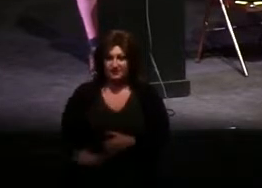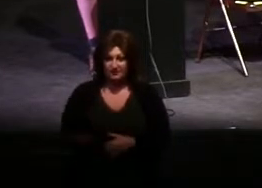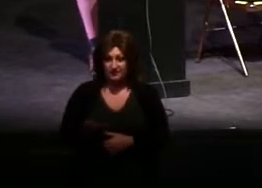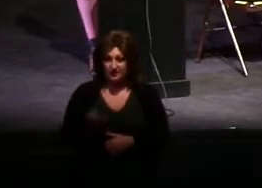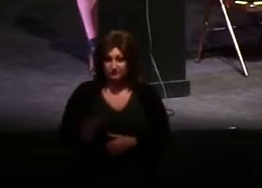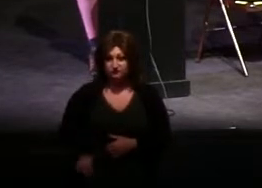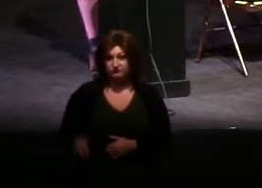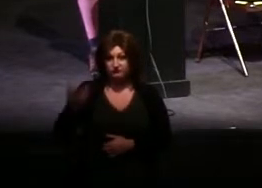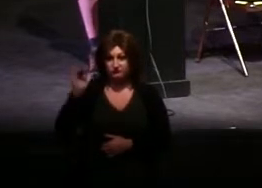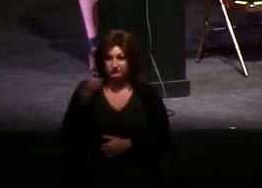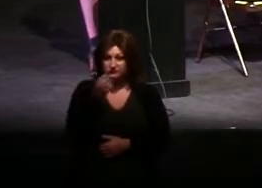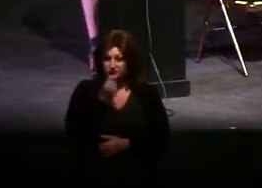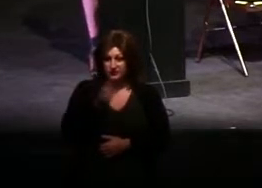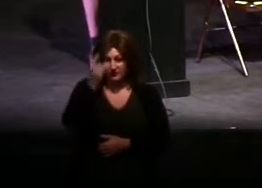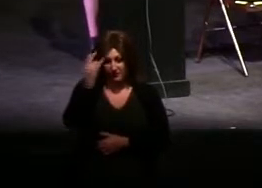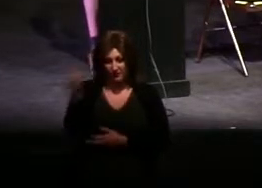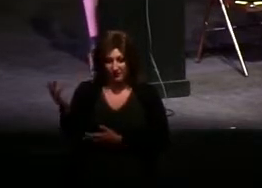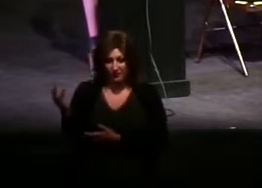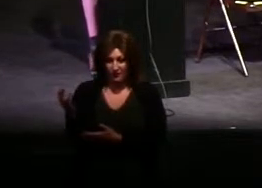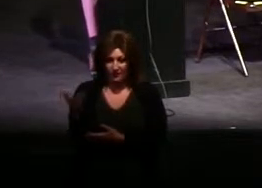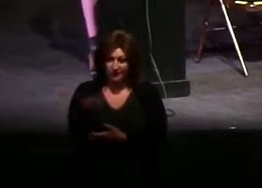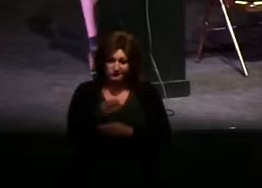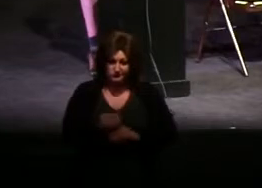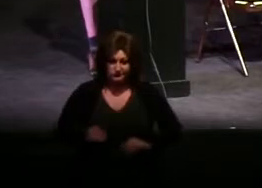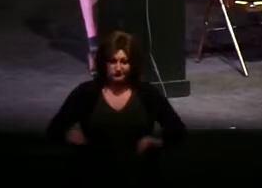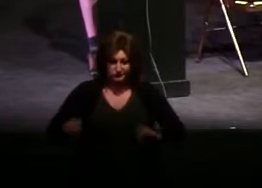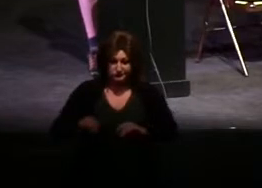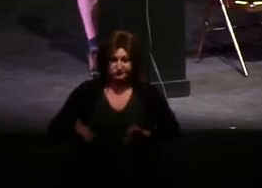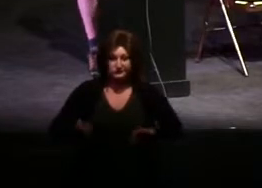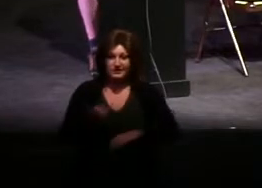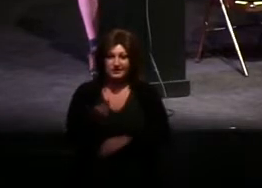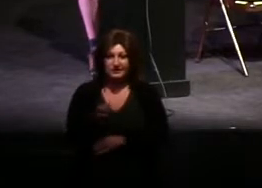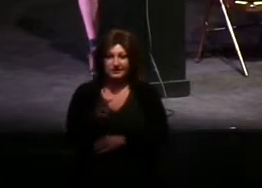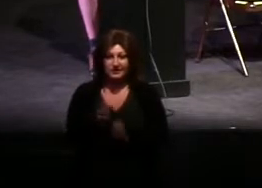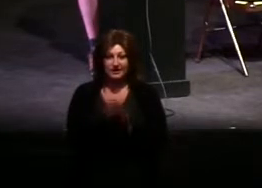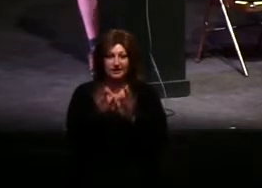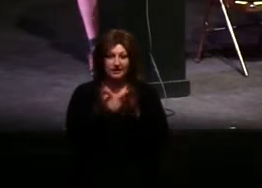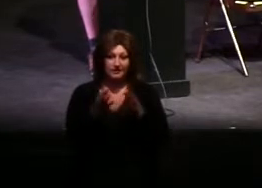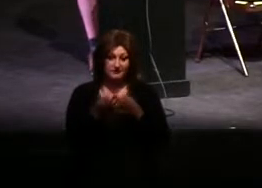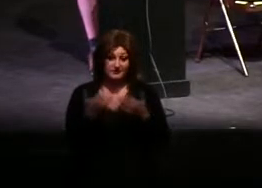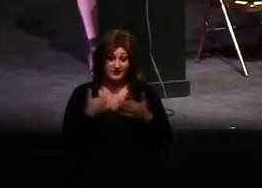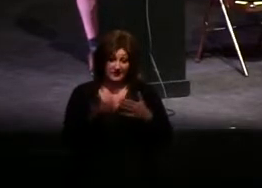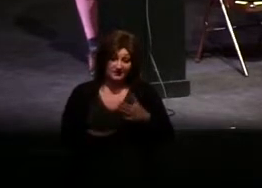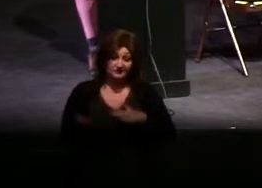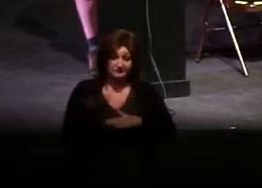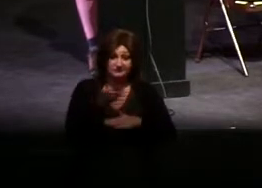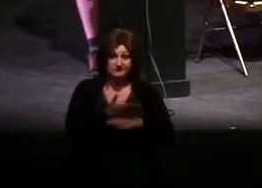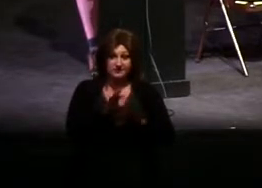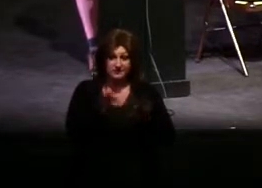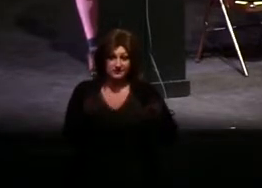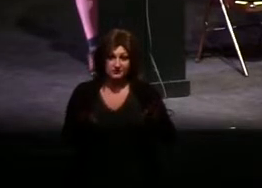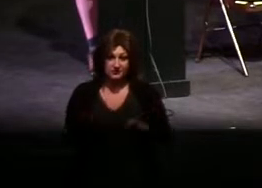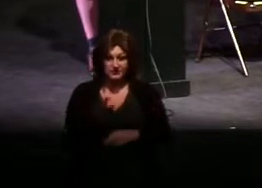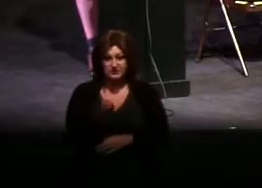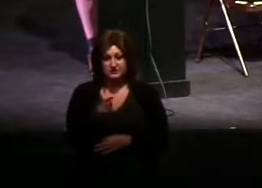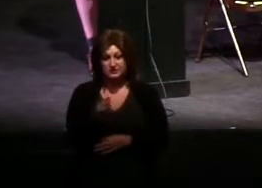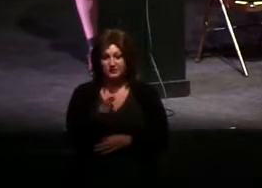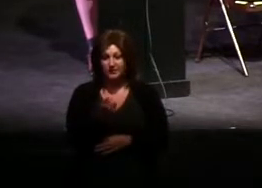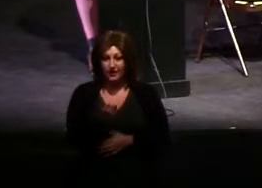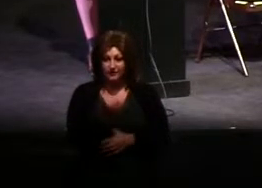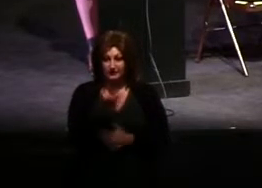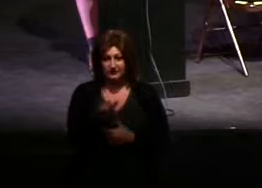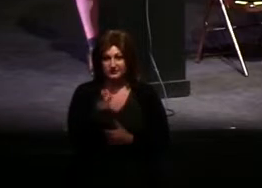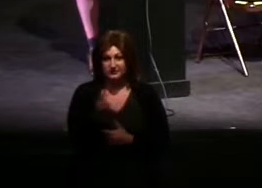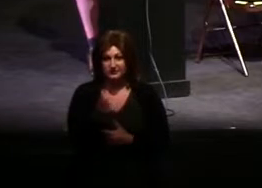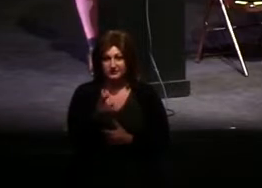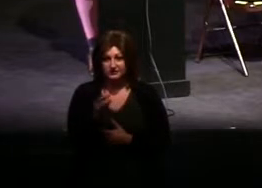up, herding goats and planting yams with his family. He has advanced degrees in botany and geology from France and